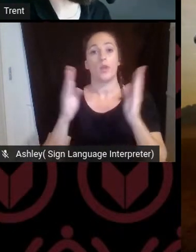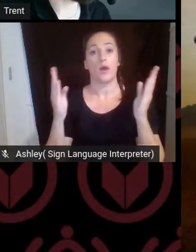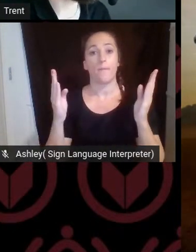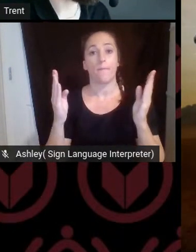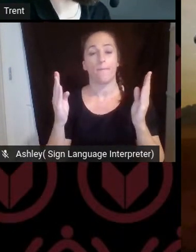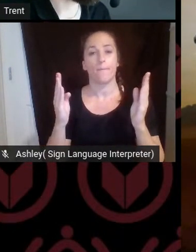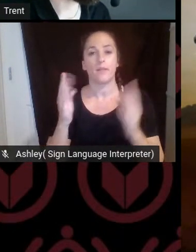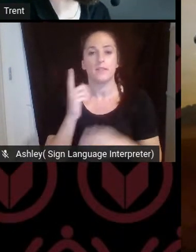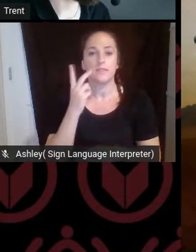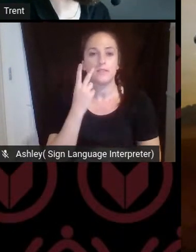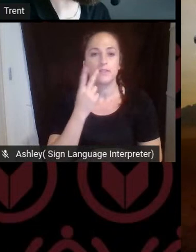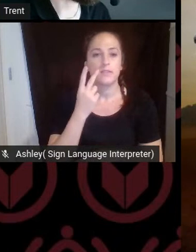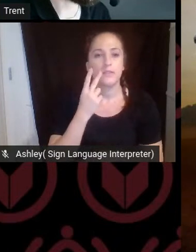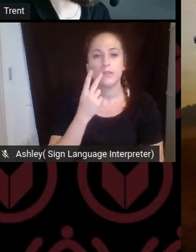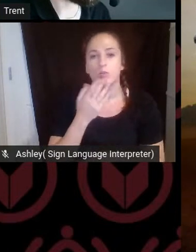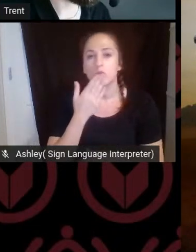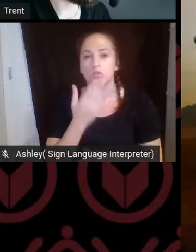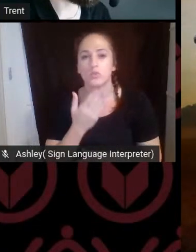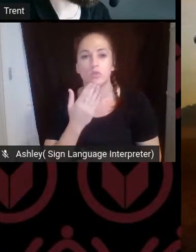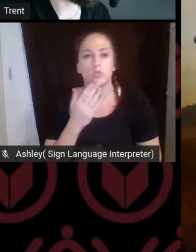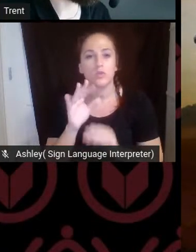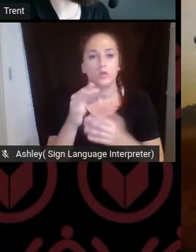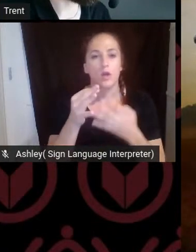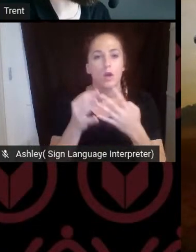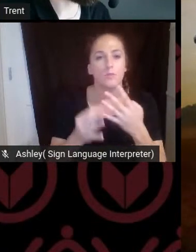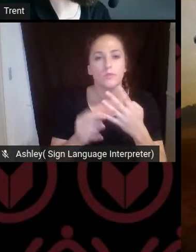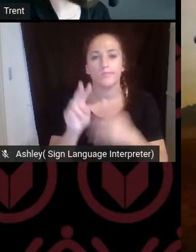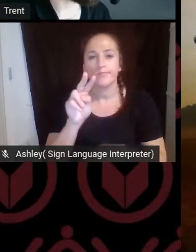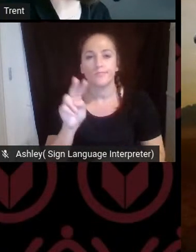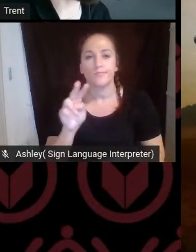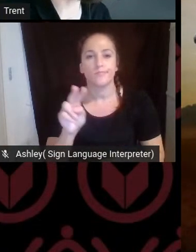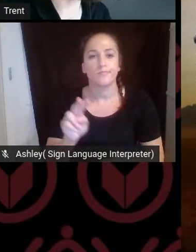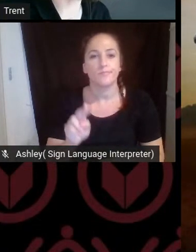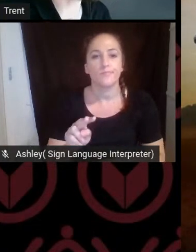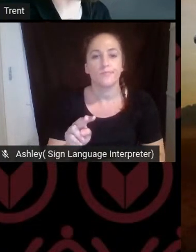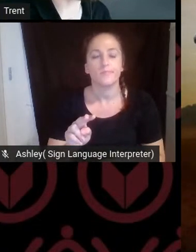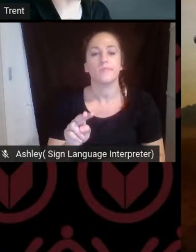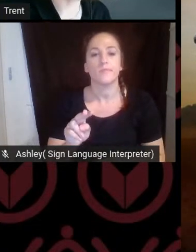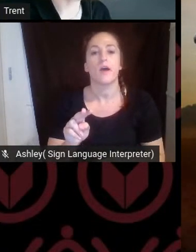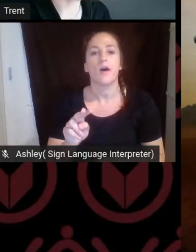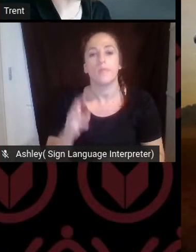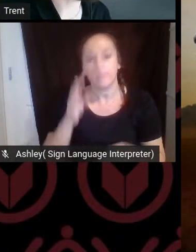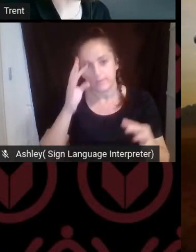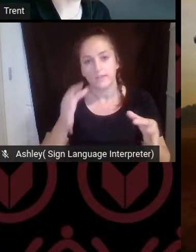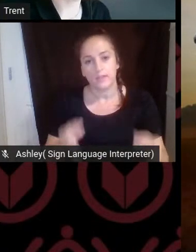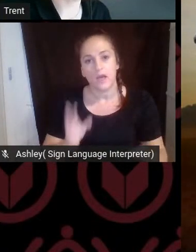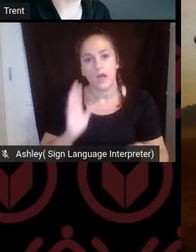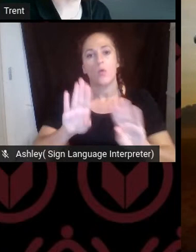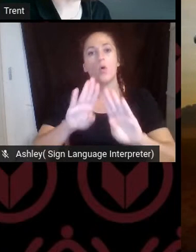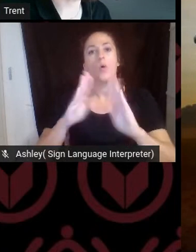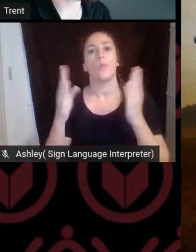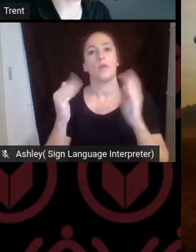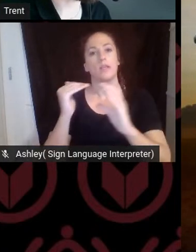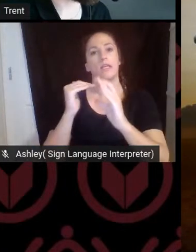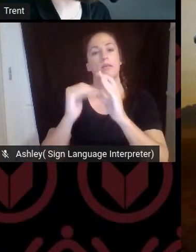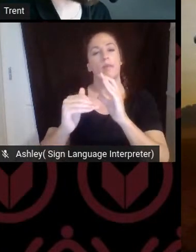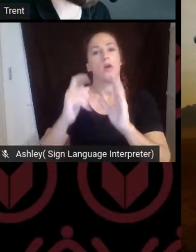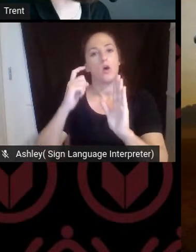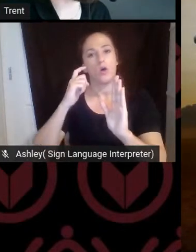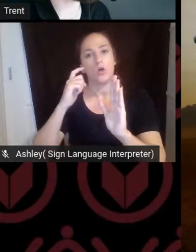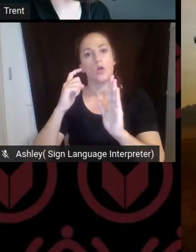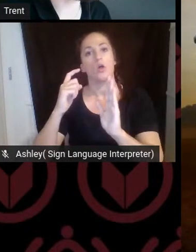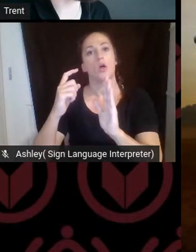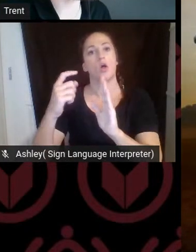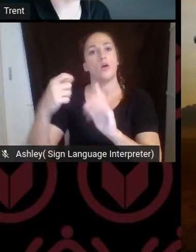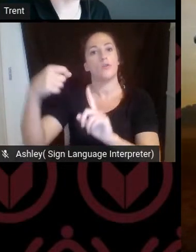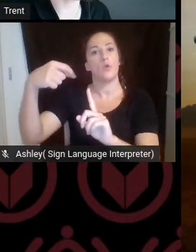a good one? All right, I'm going to open up an email a notification that I got from